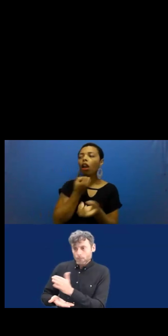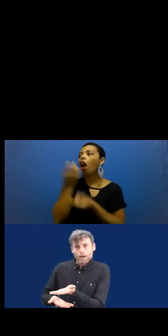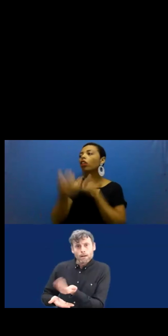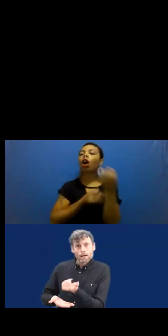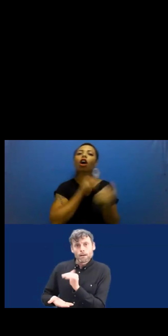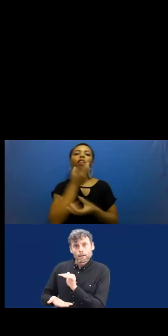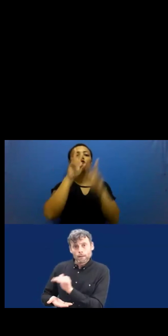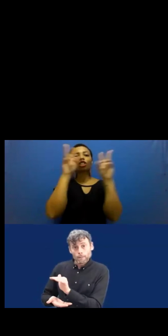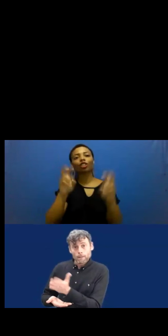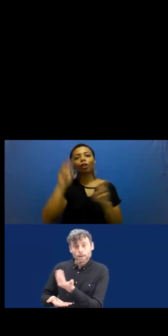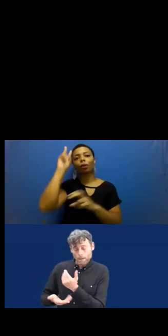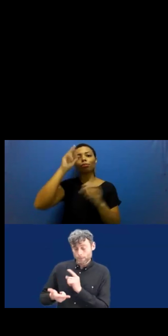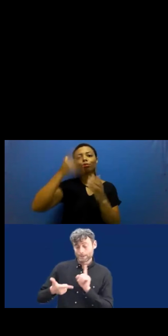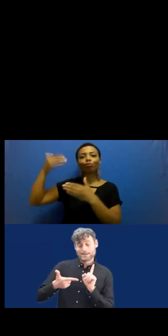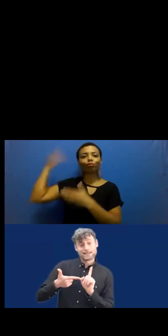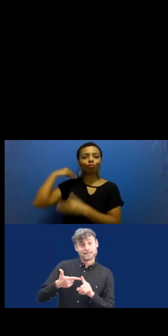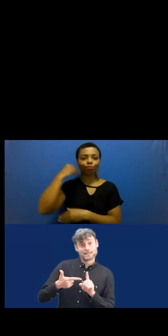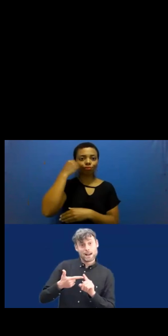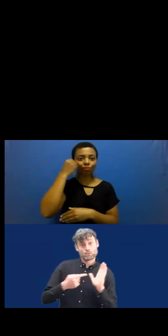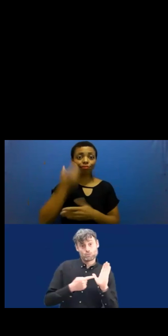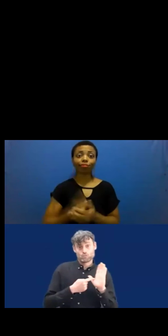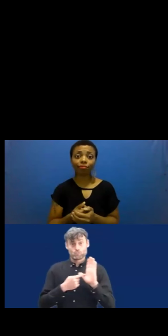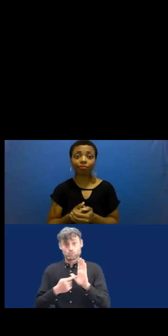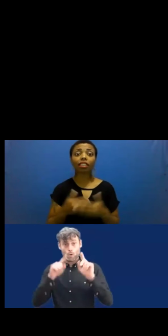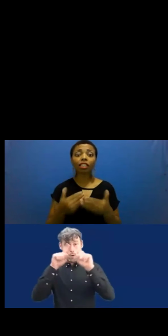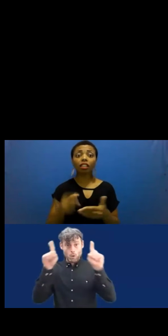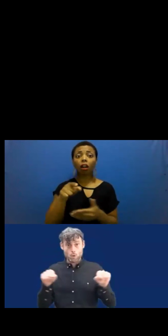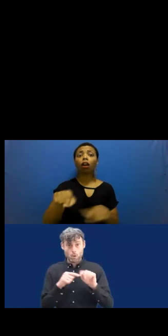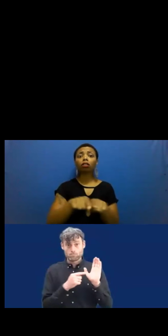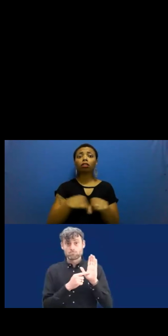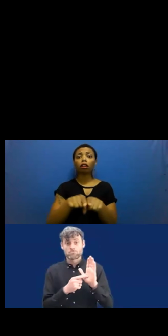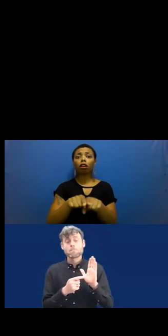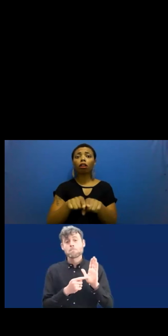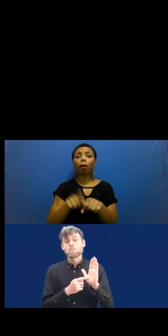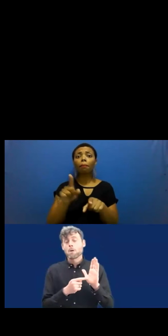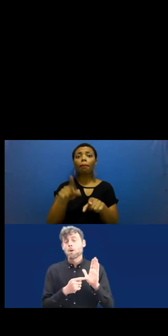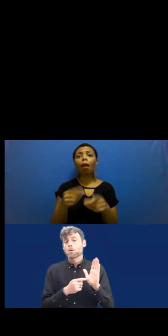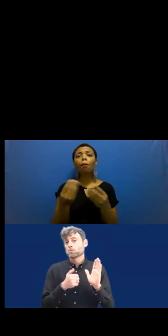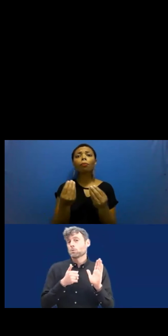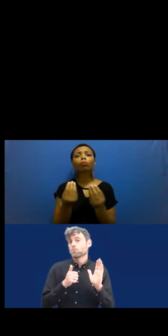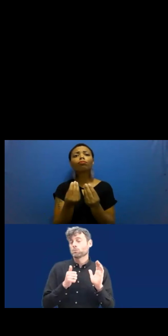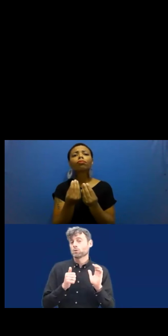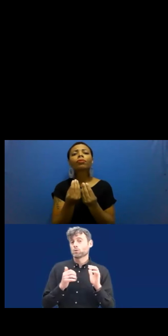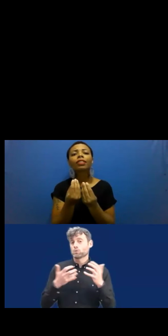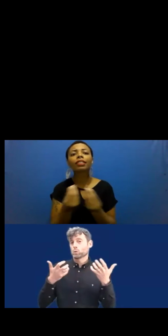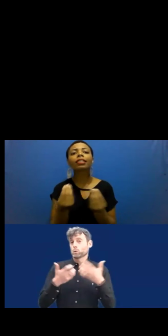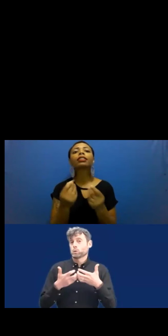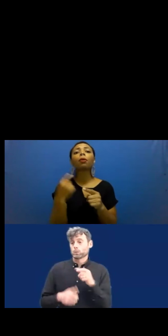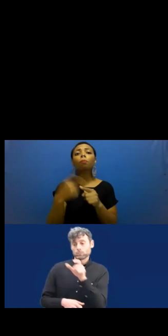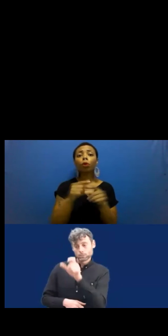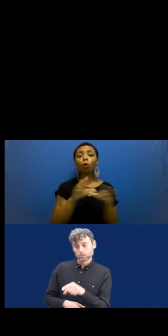this seemed to be very suitable for the group of people with George